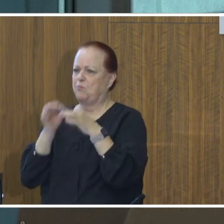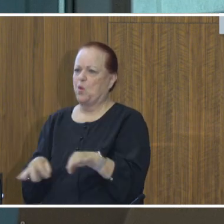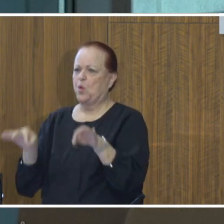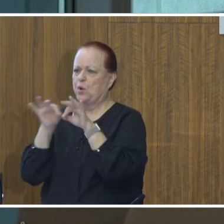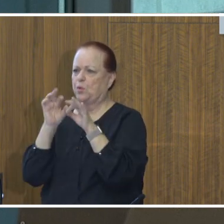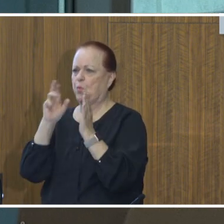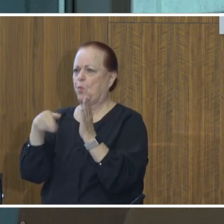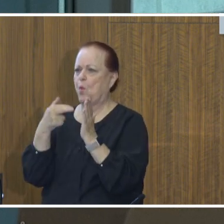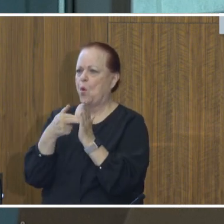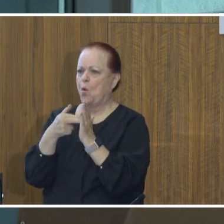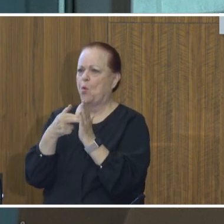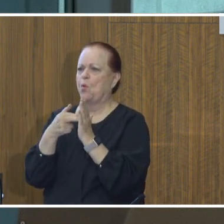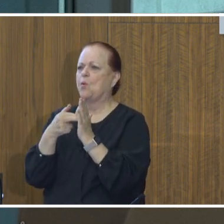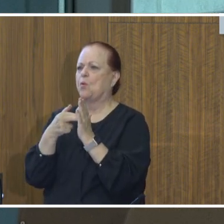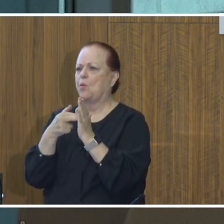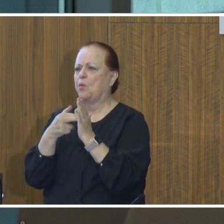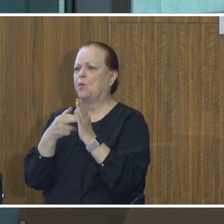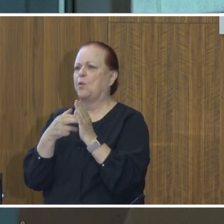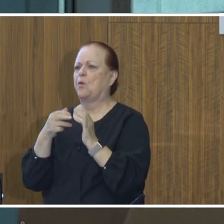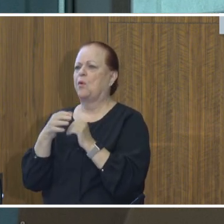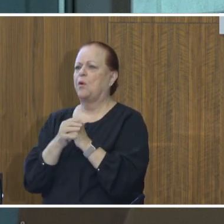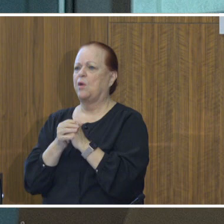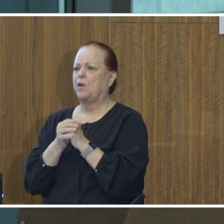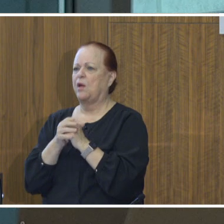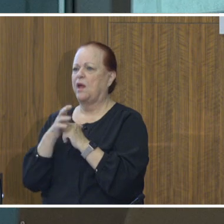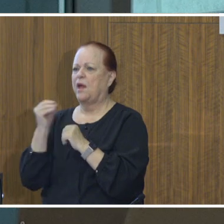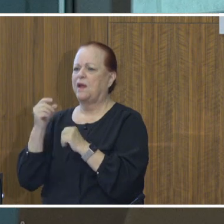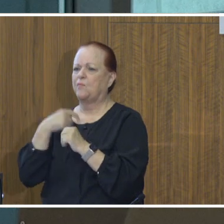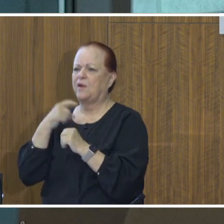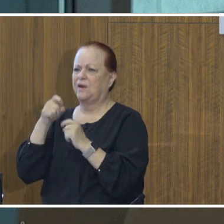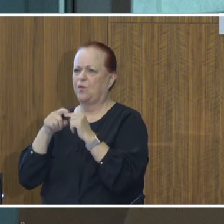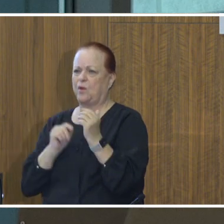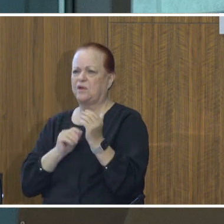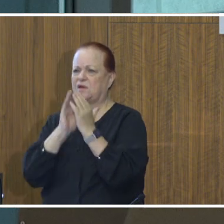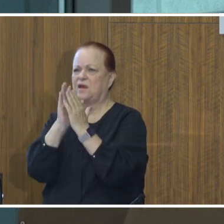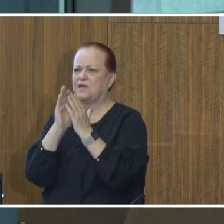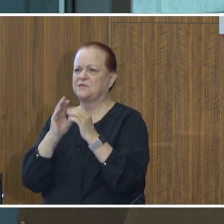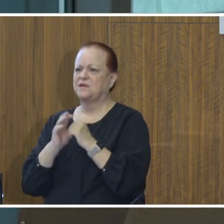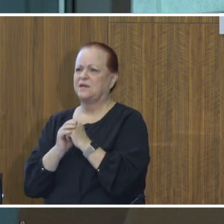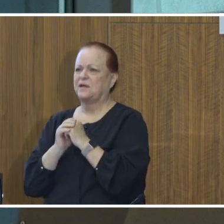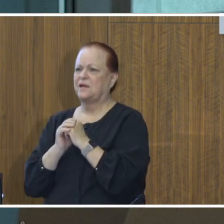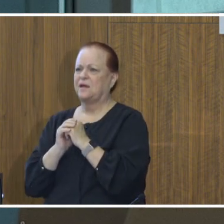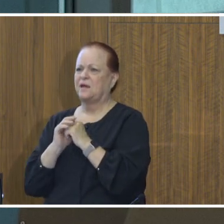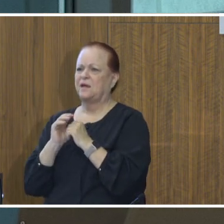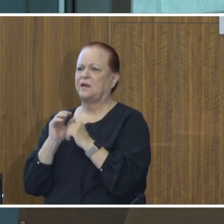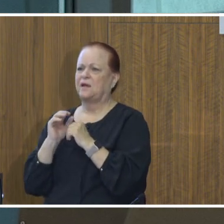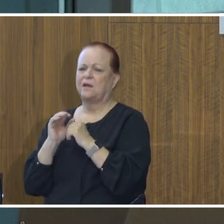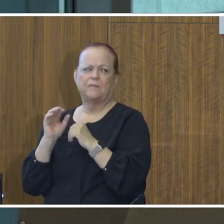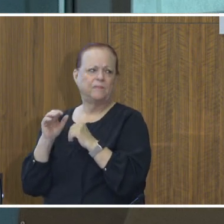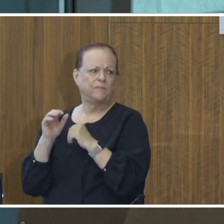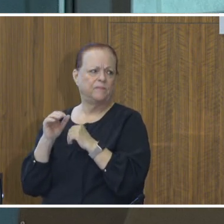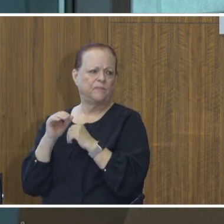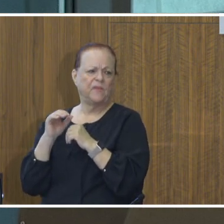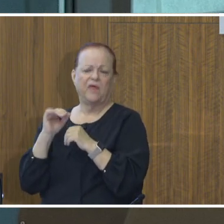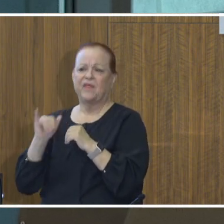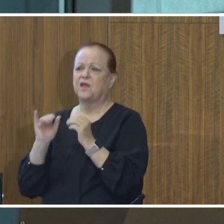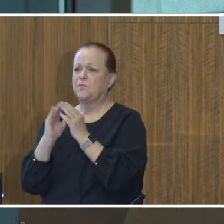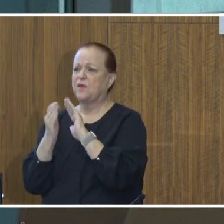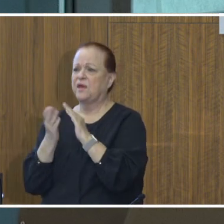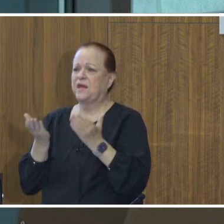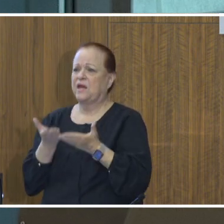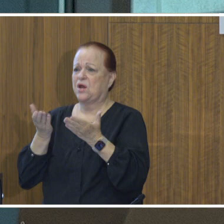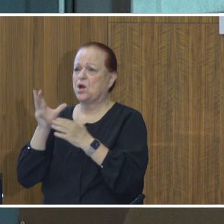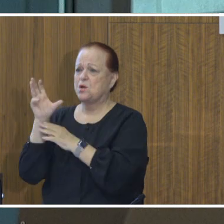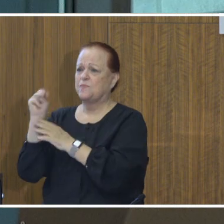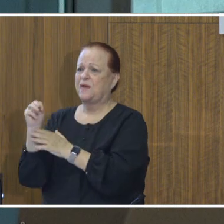Marshallese heritage and addressing the unique needs of the Marshallese diaspora. For many years, the community here in Costa Mesa has been